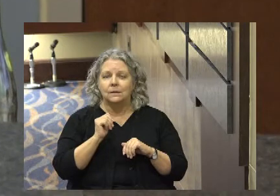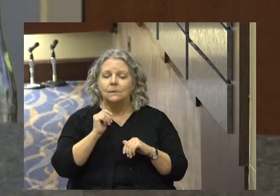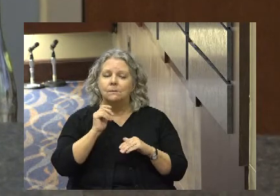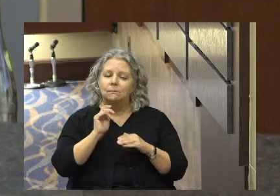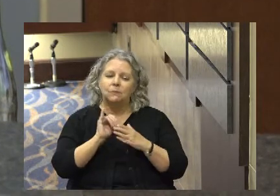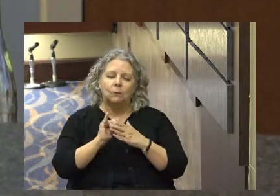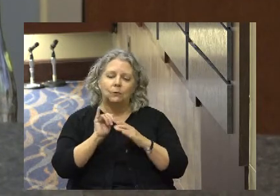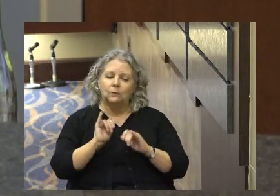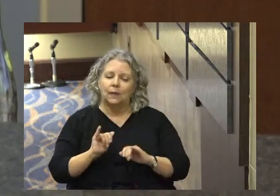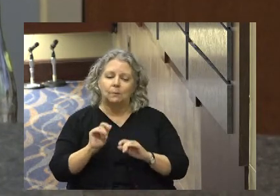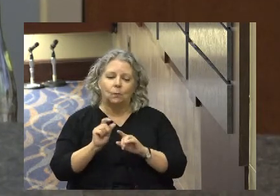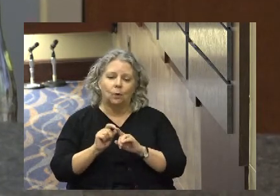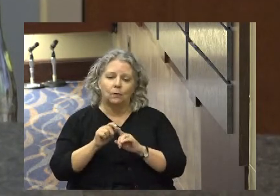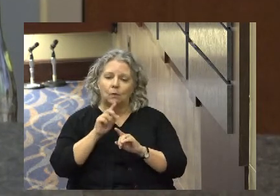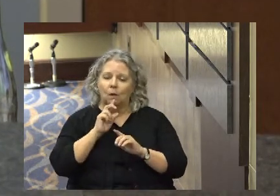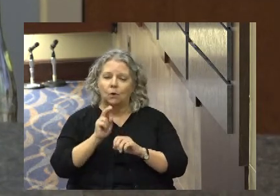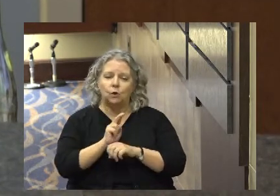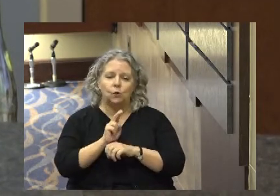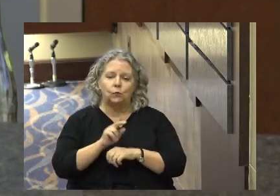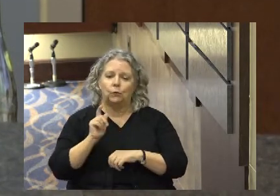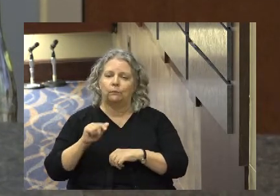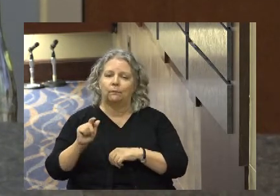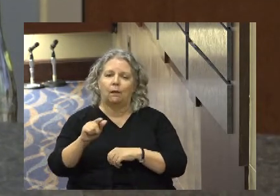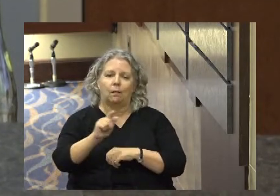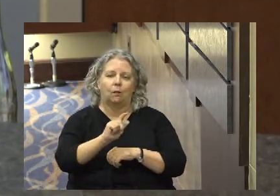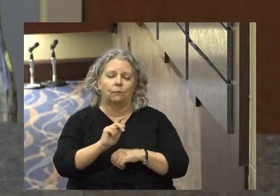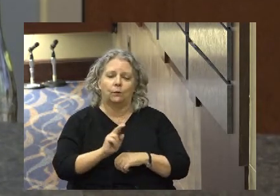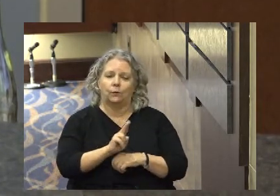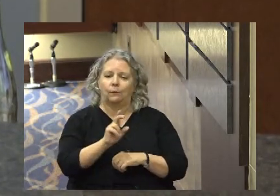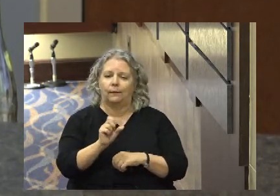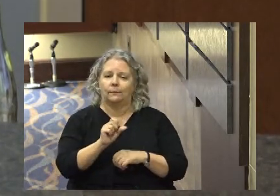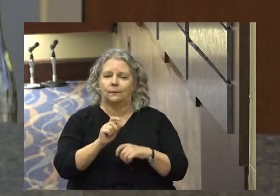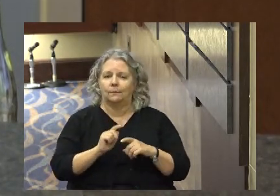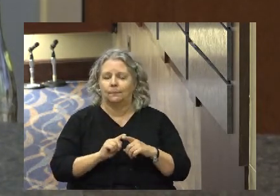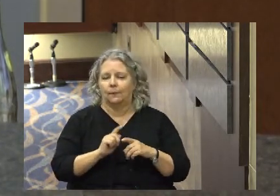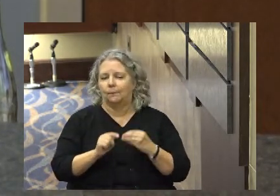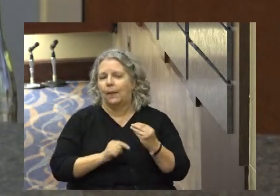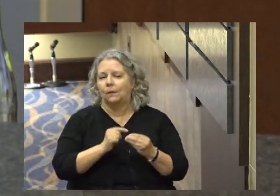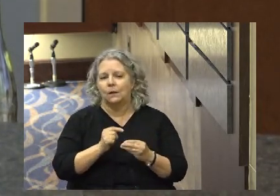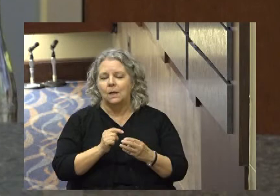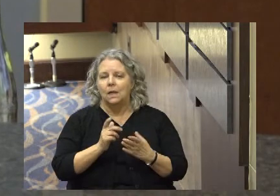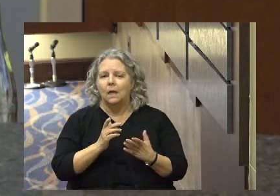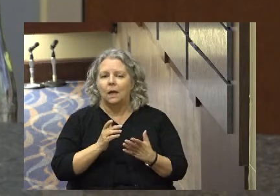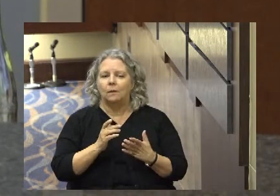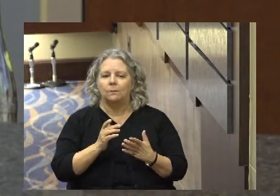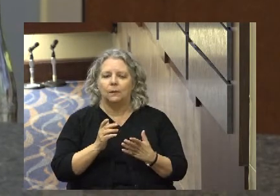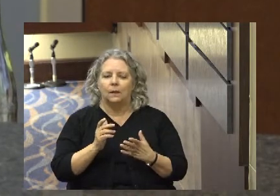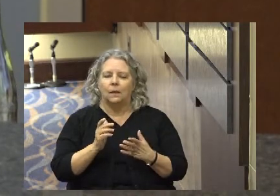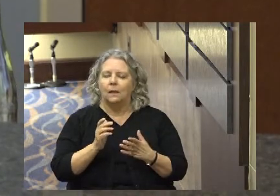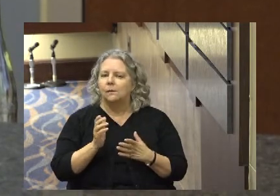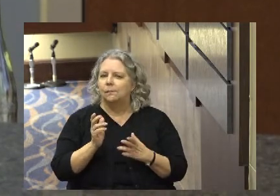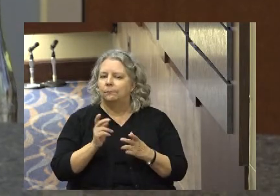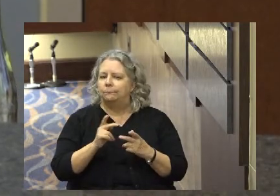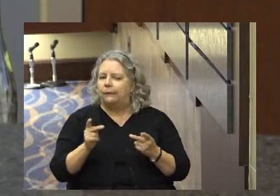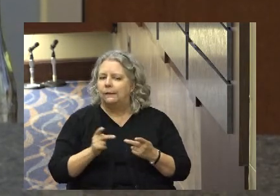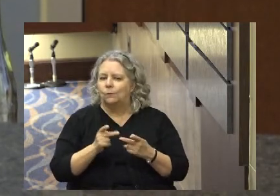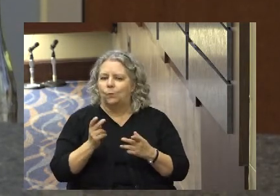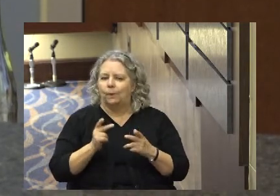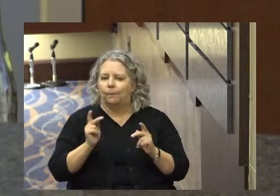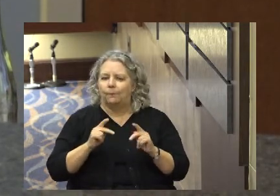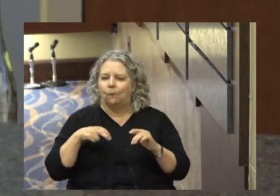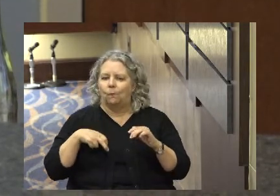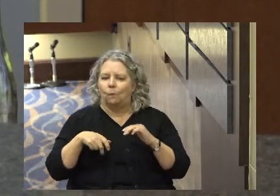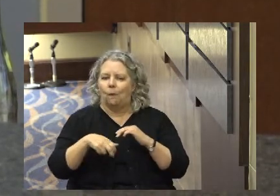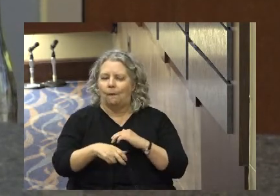country about what pedestrian areas, especially over in underpasses, look like. I was recently